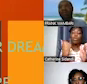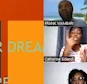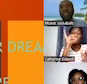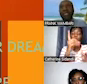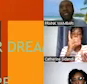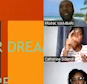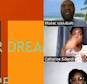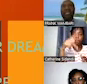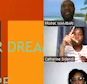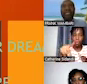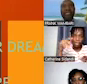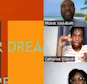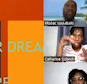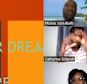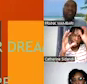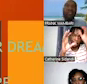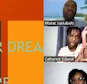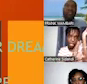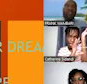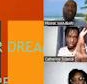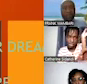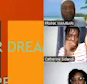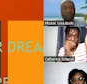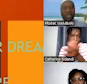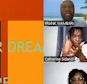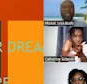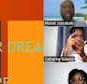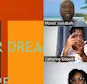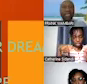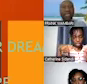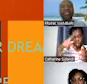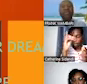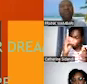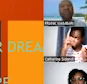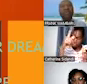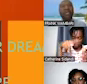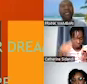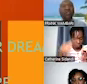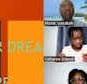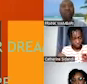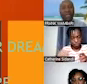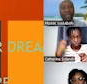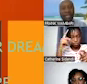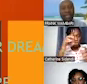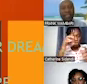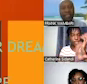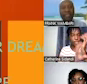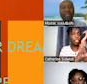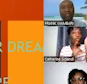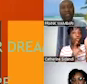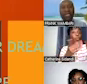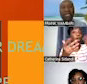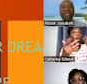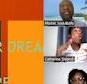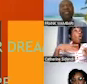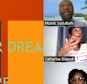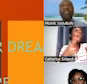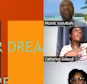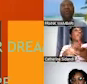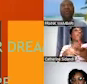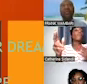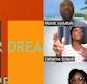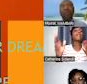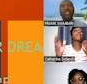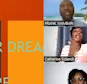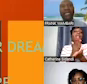your country, or the Office of Deputy Prosecutor in the country where you are, or human rights, so that they can guide you